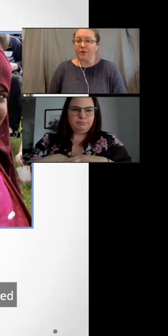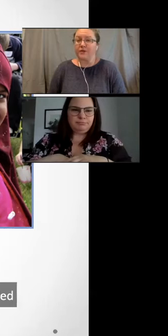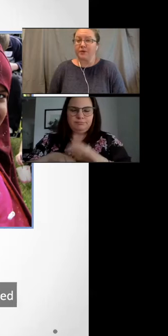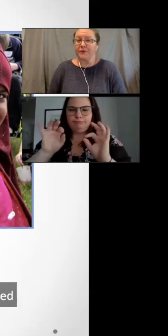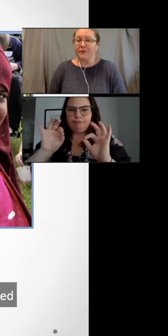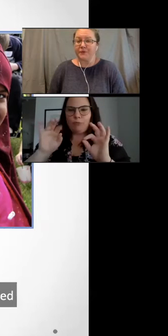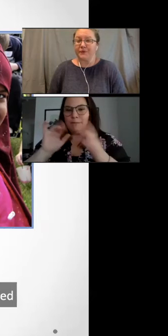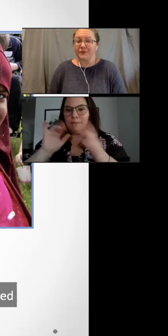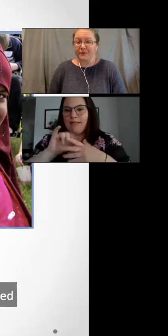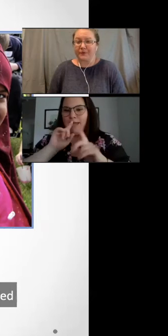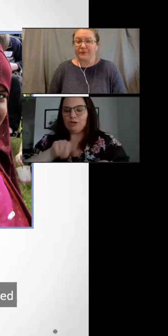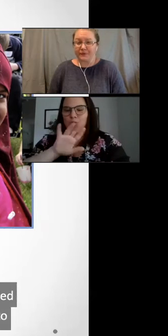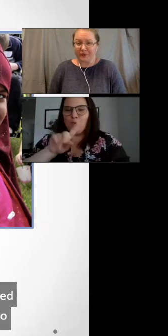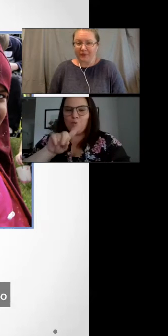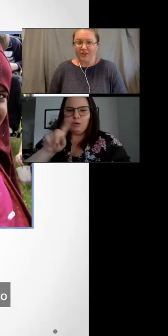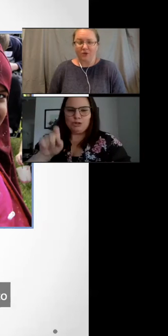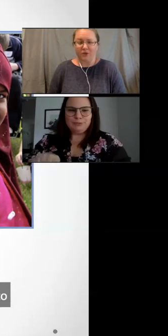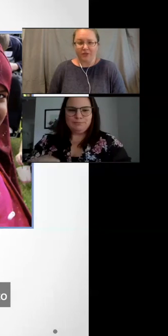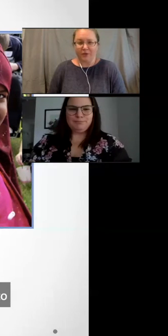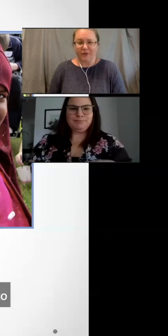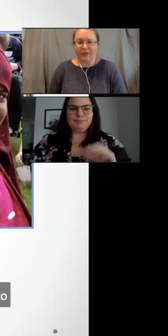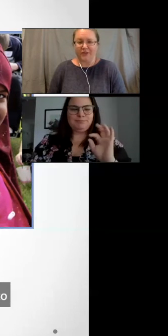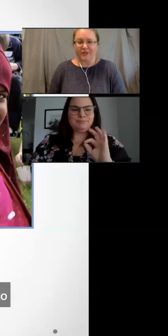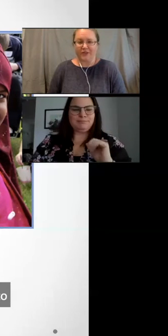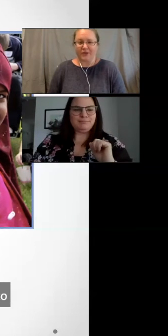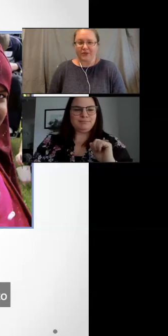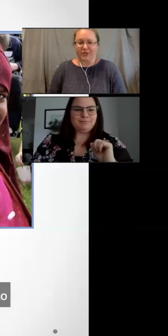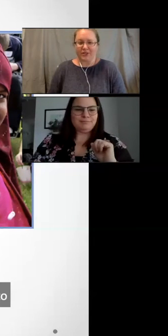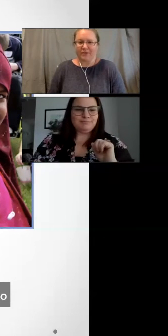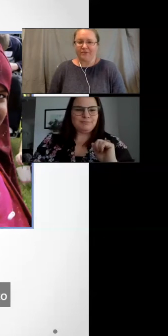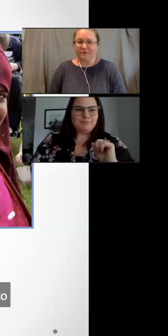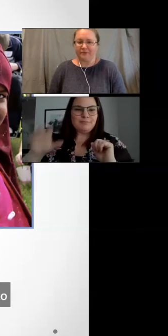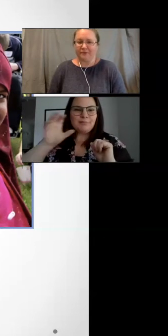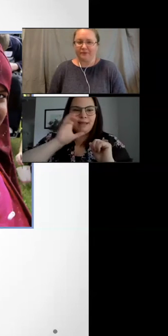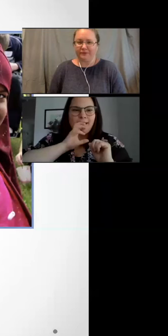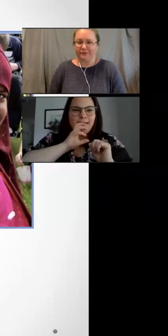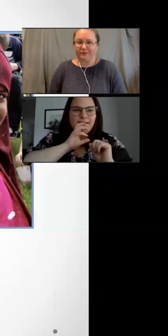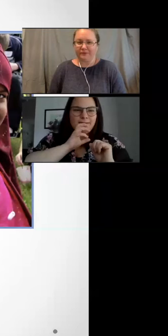everyone possible. So hopefully, Bowen, that answers your question.